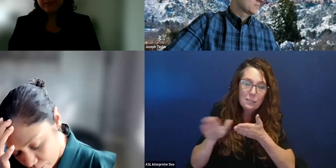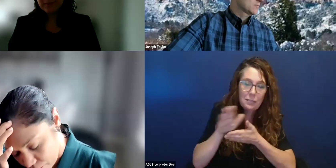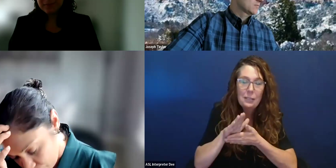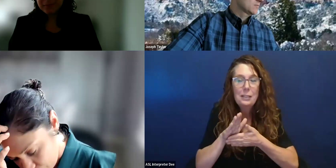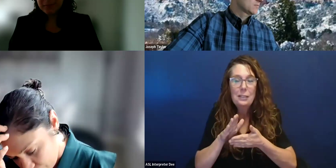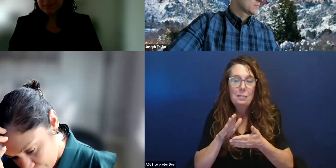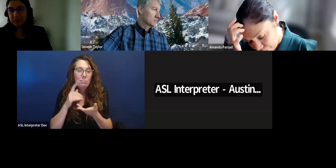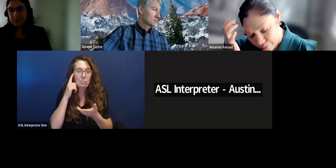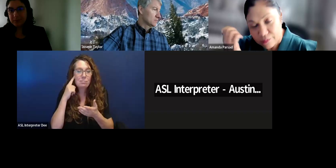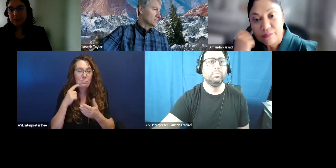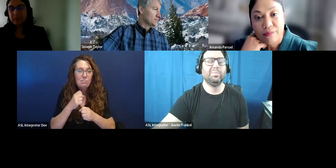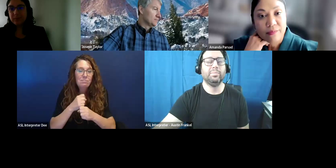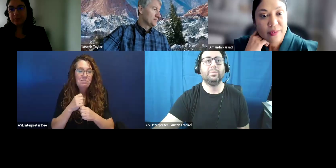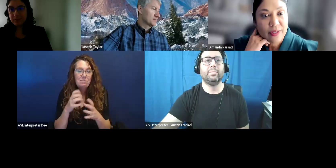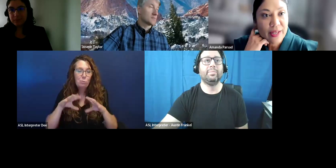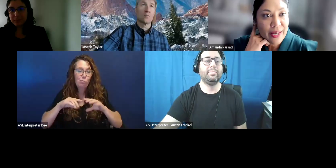together.